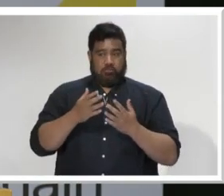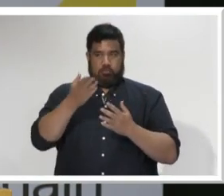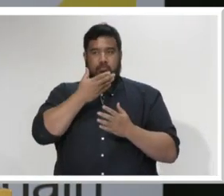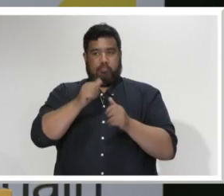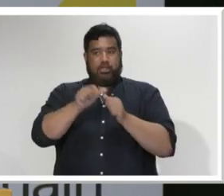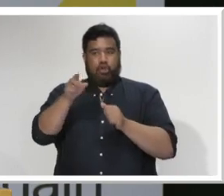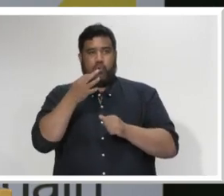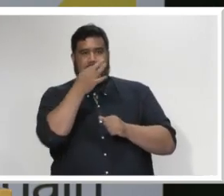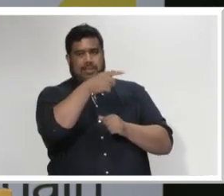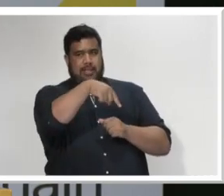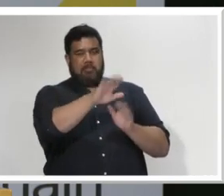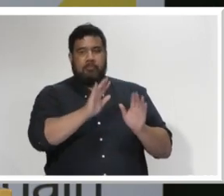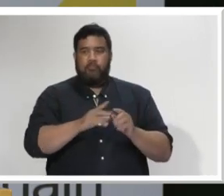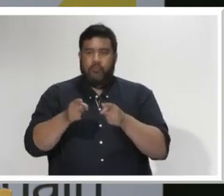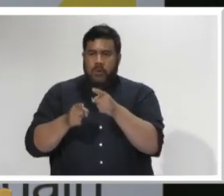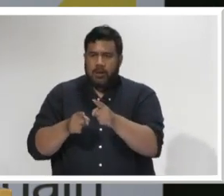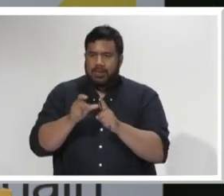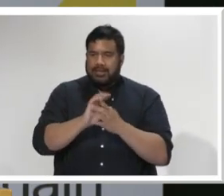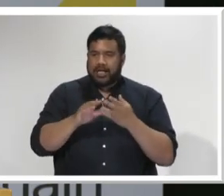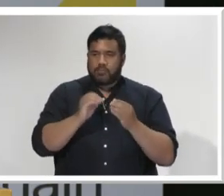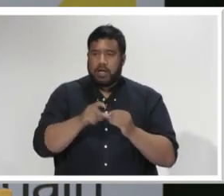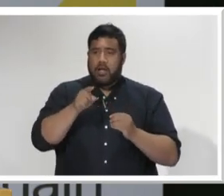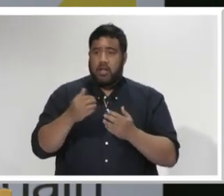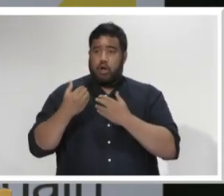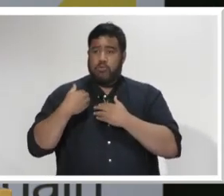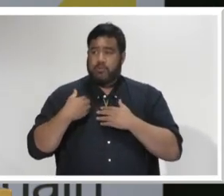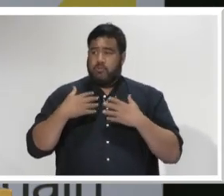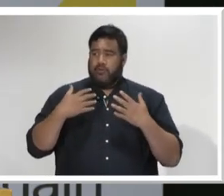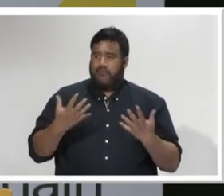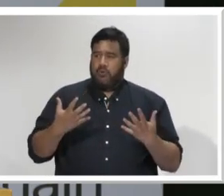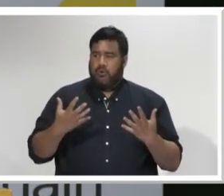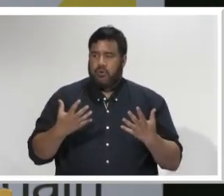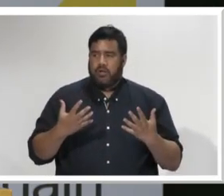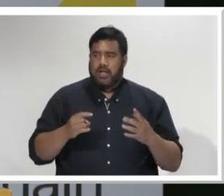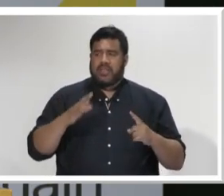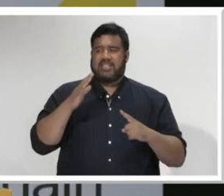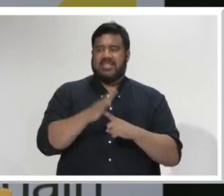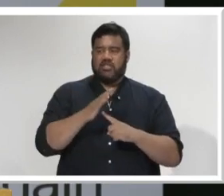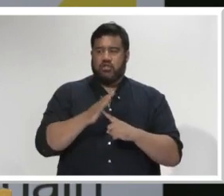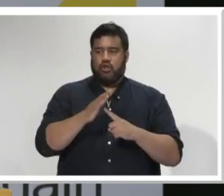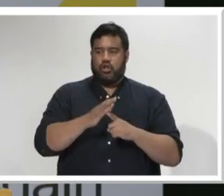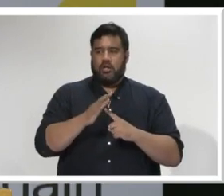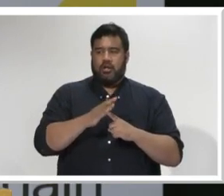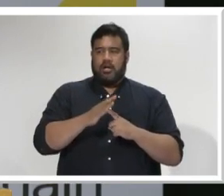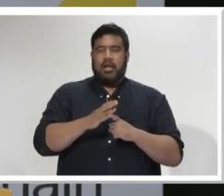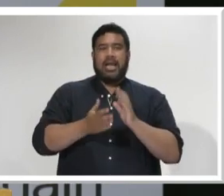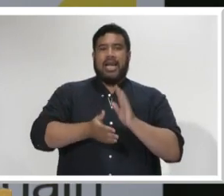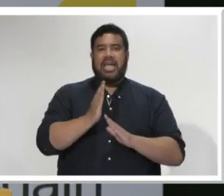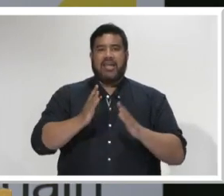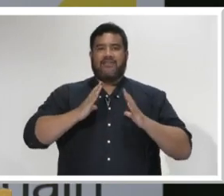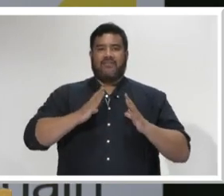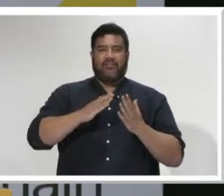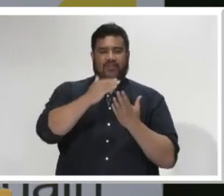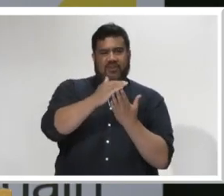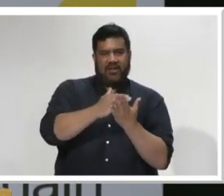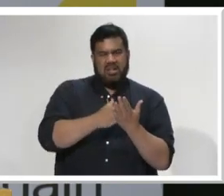DHBs. Are DHBs eligible for the Essential Service Leave Scheme? Why and why not? And just also, we have